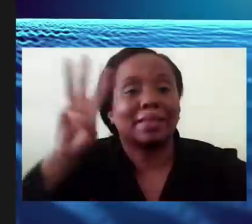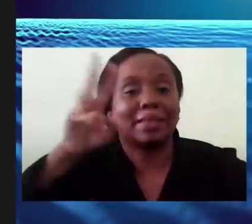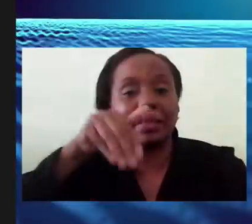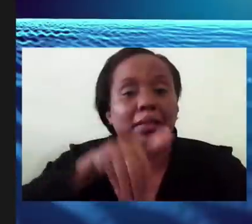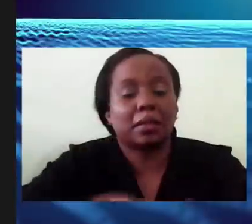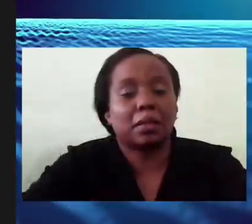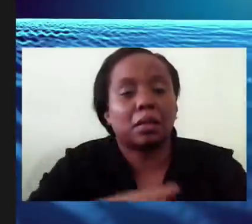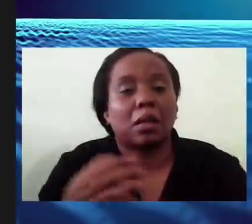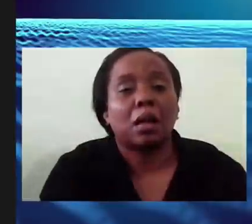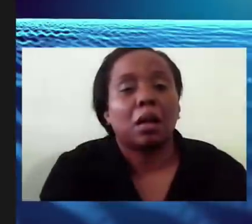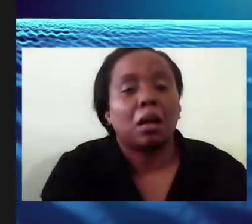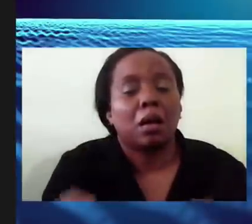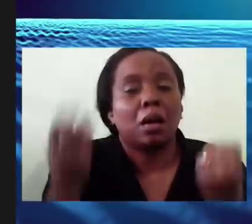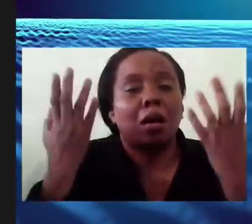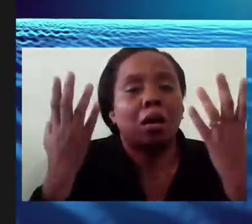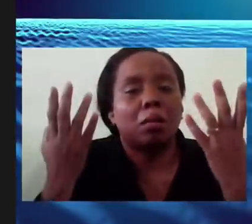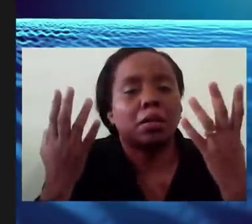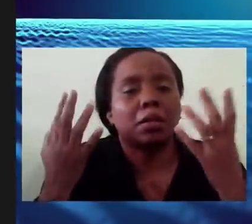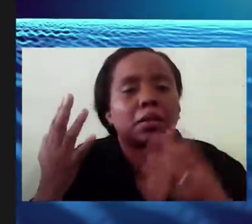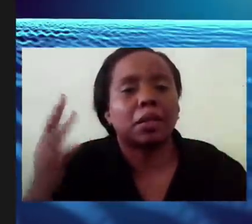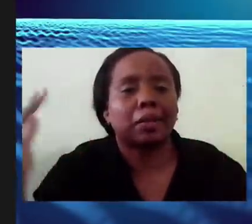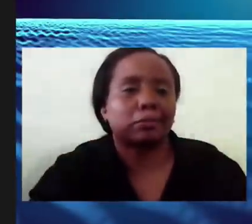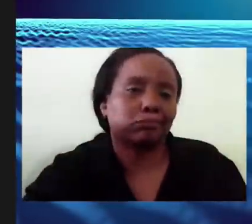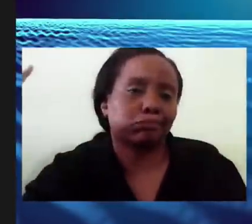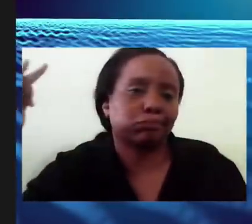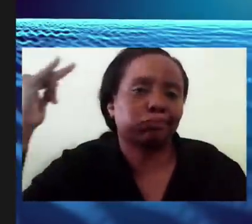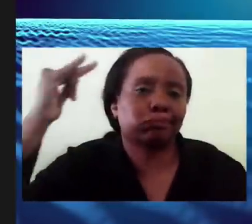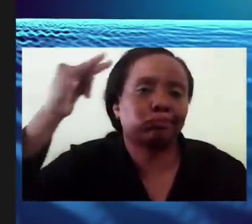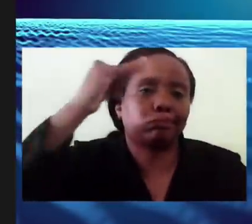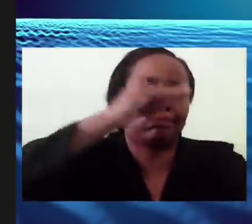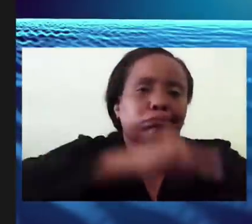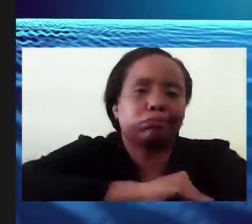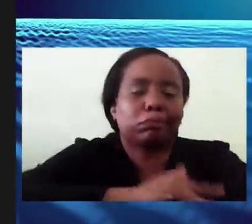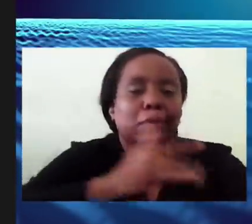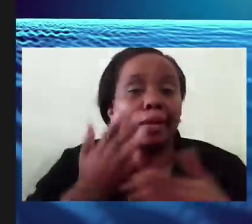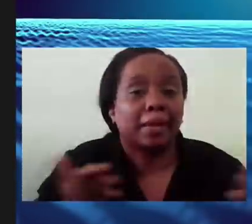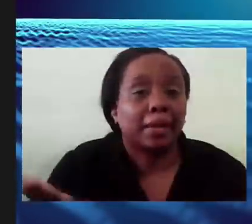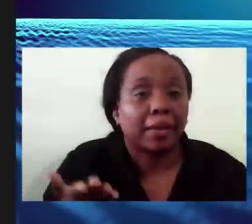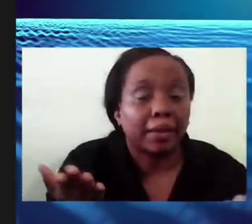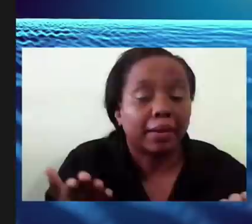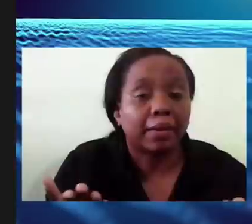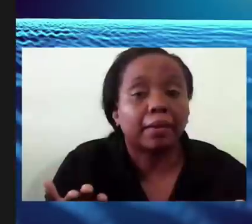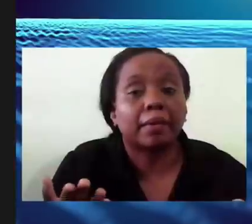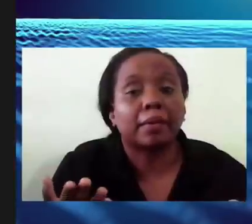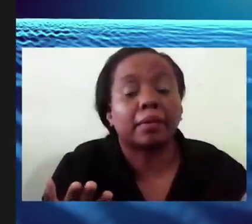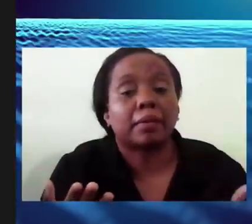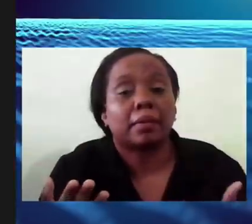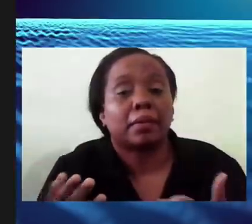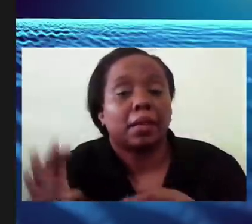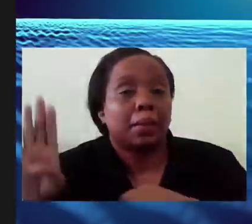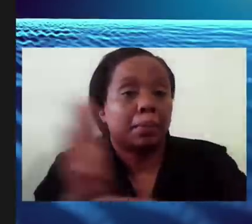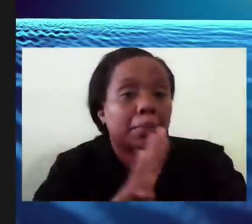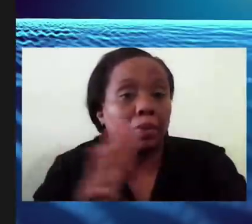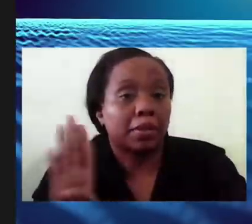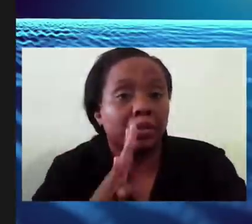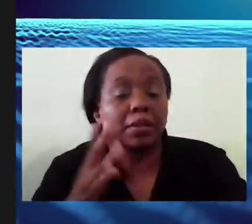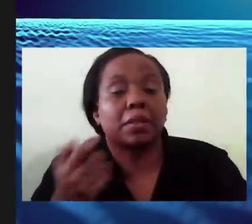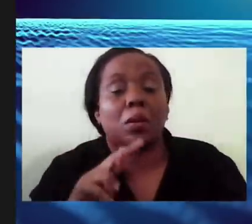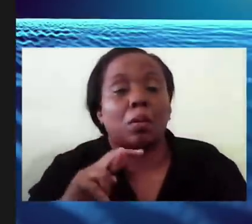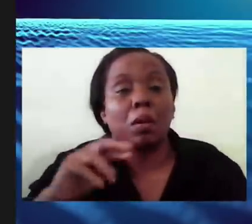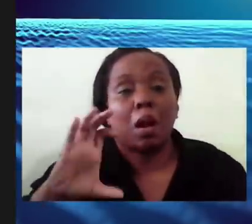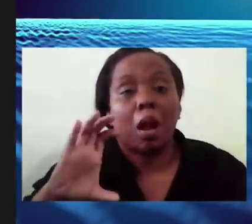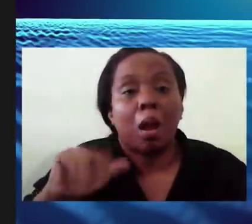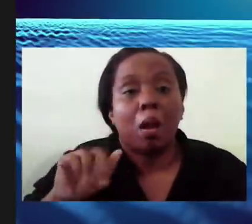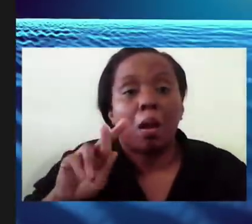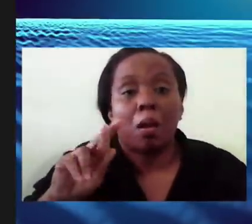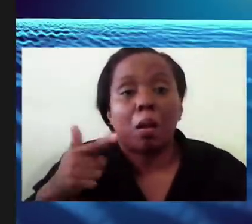are likely to arrive at the Grantley Adams International Airport, whether it be commercial flights or cargo, bringing